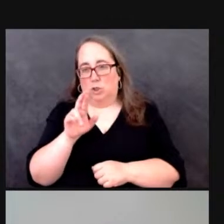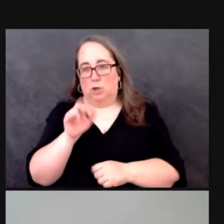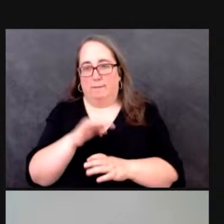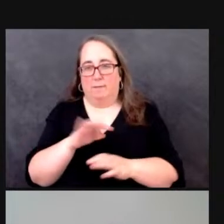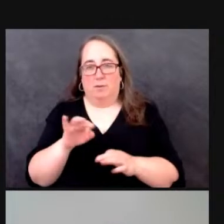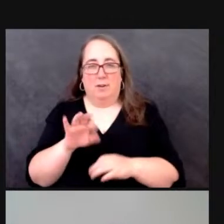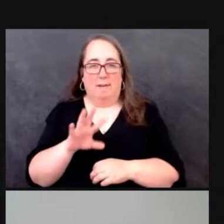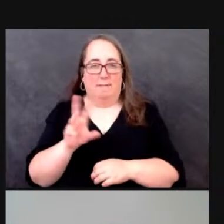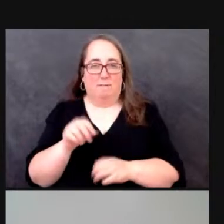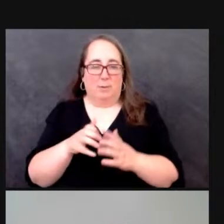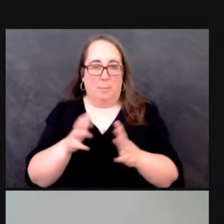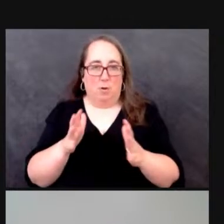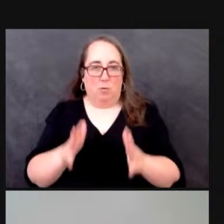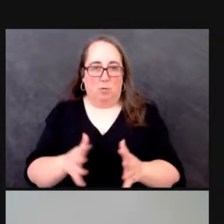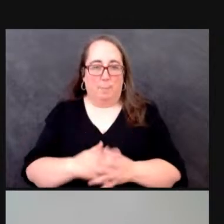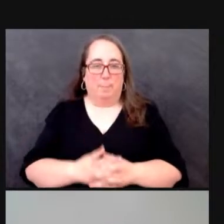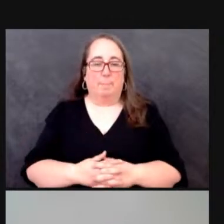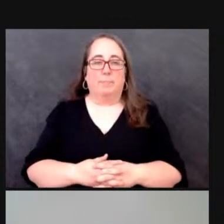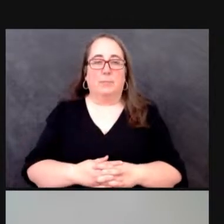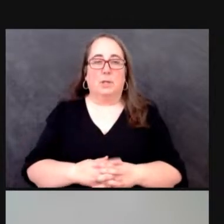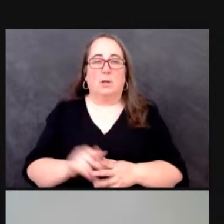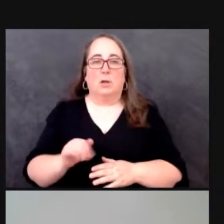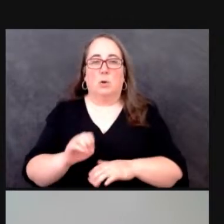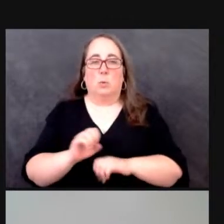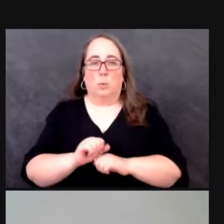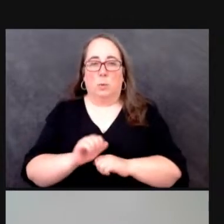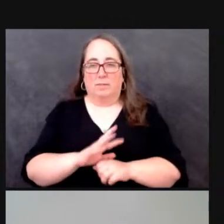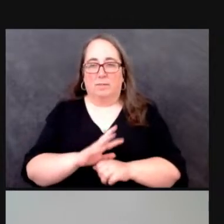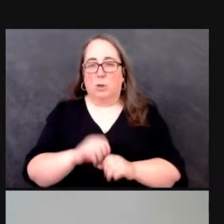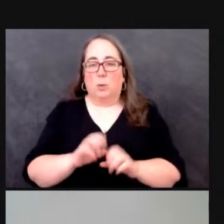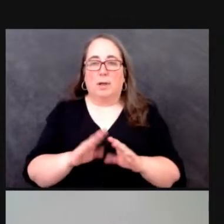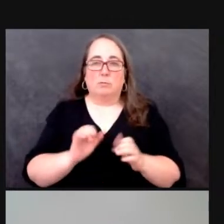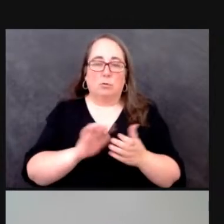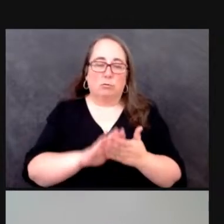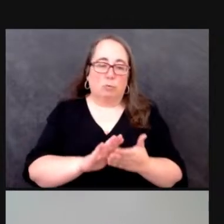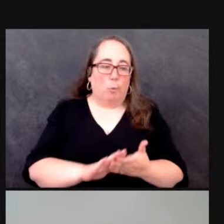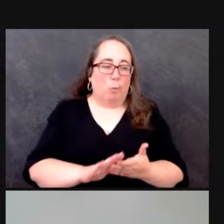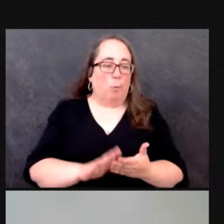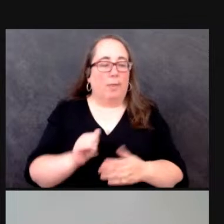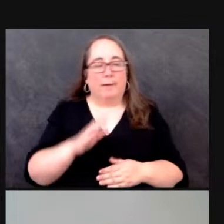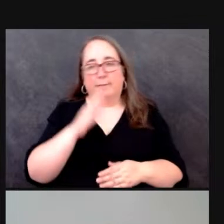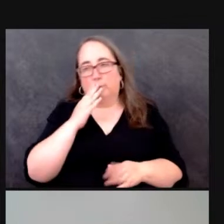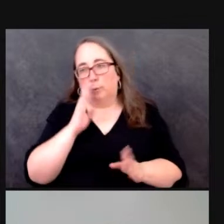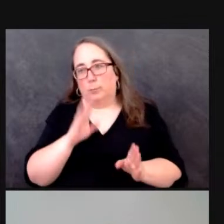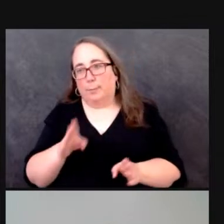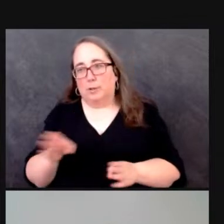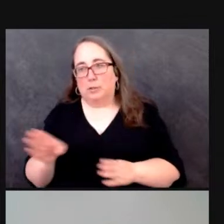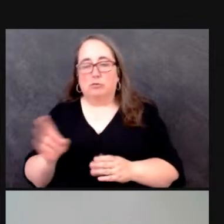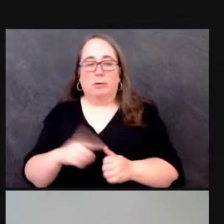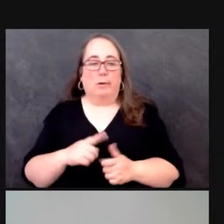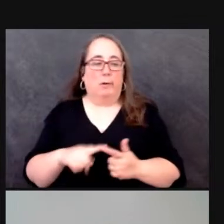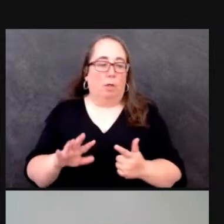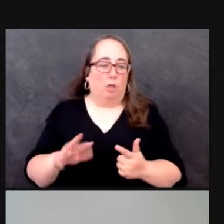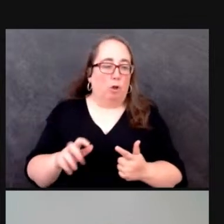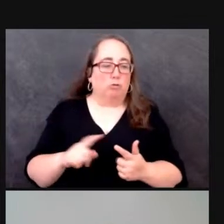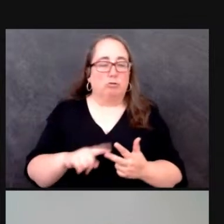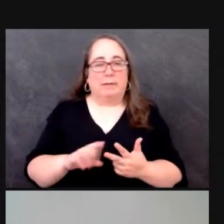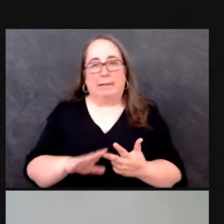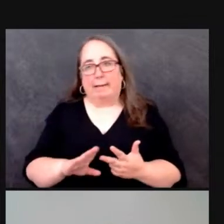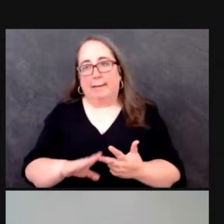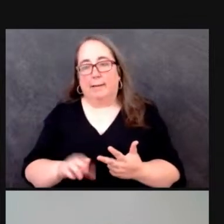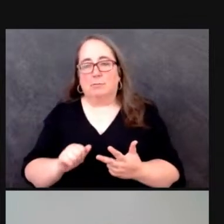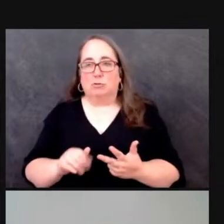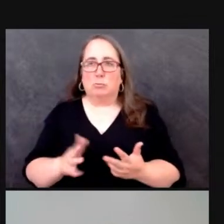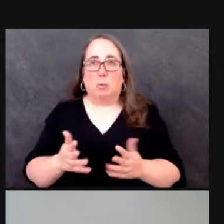African American. Grace's work would have included household chores such as food preparation, laundry, and cleaning, and she